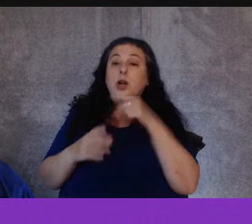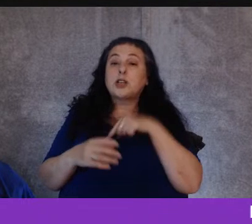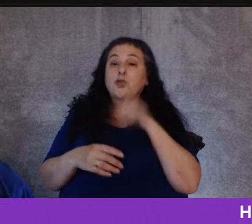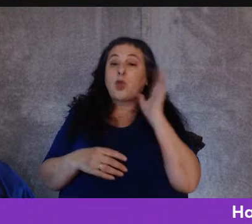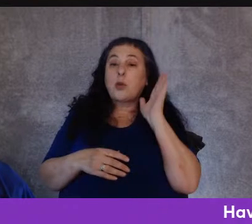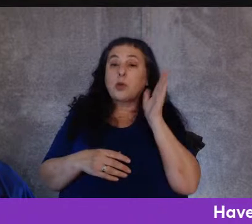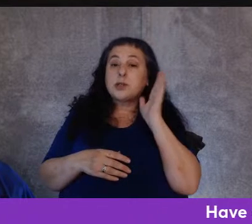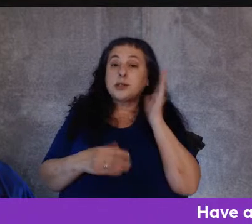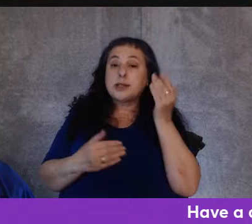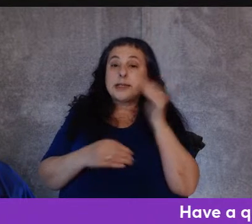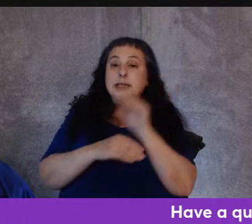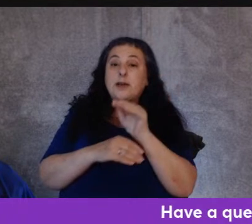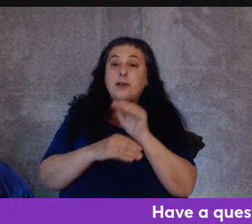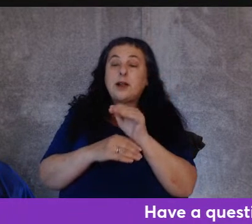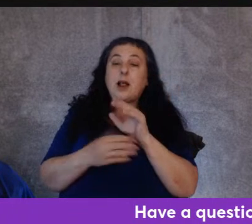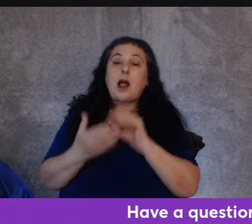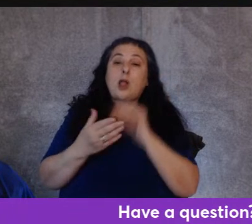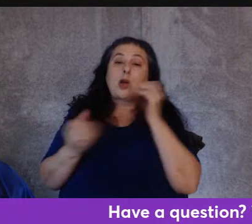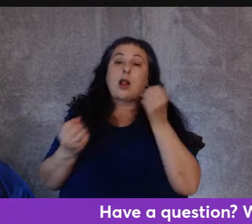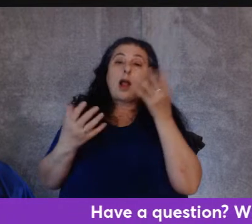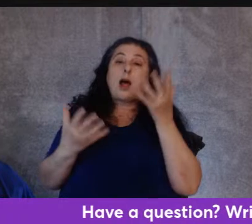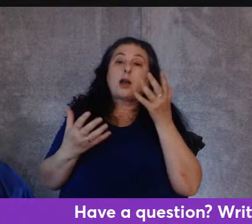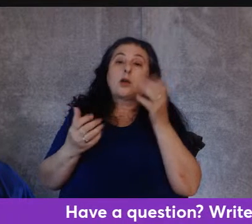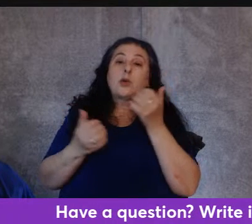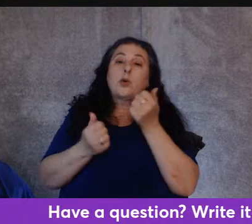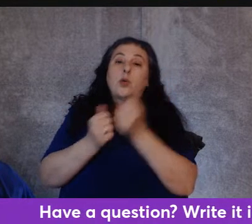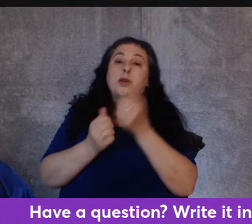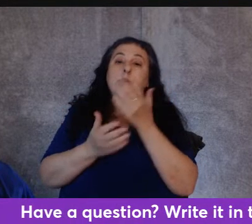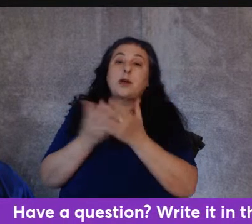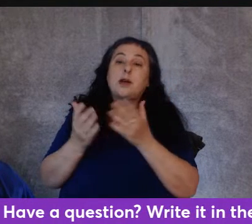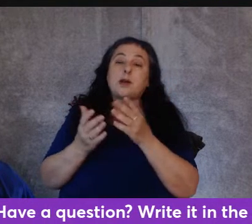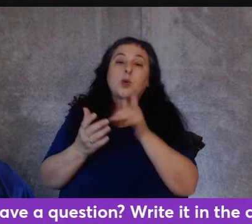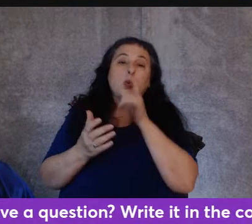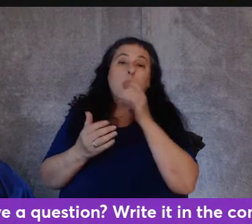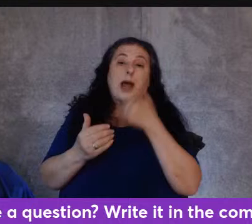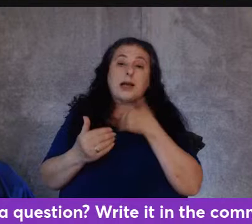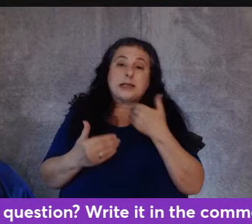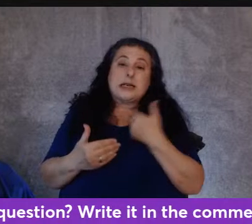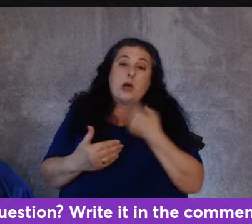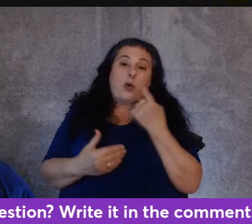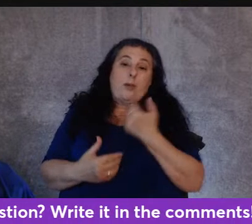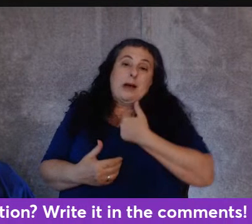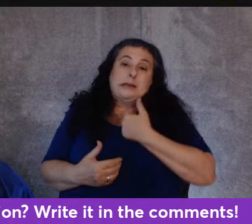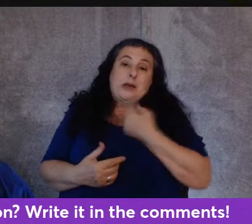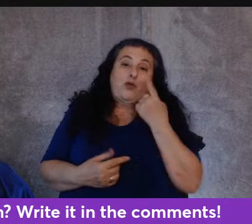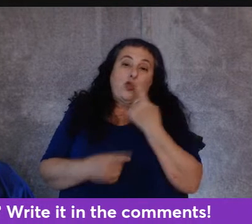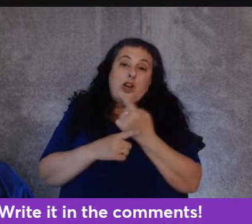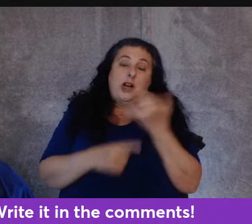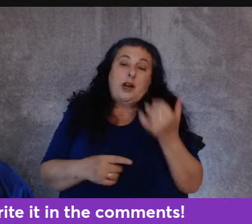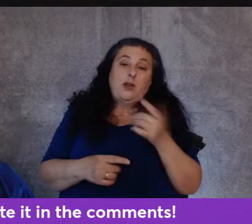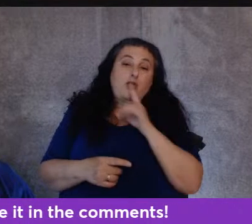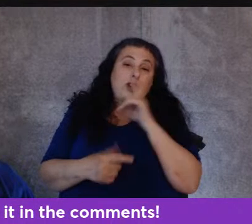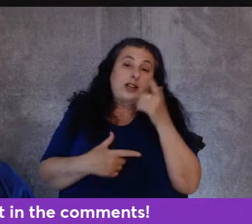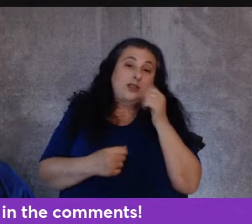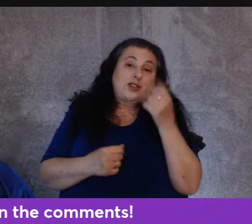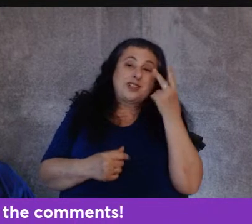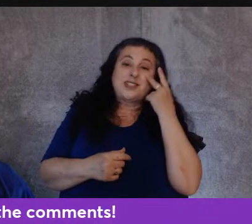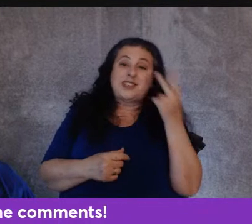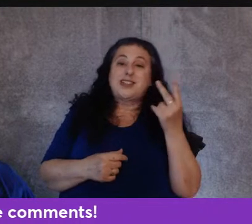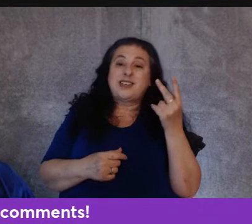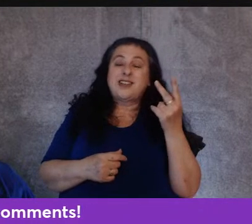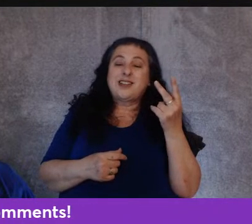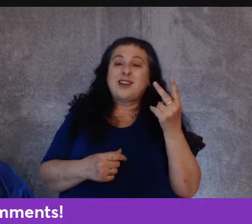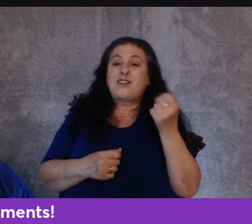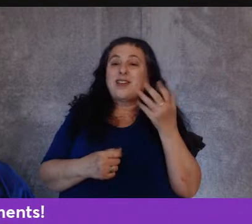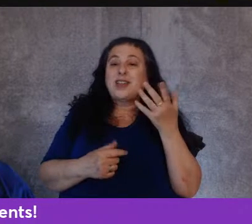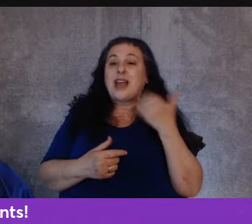this evening. I've learned a whole lot, with somebody who has a young one right now. It's really interesting to see that, everything